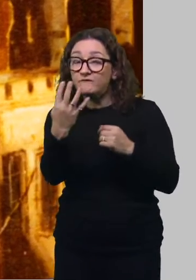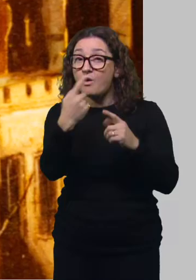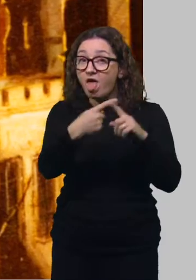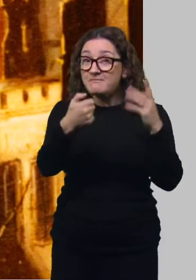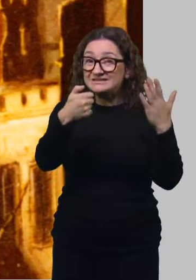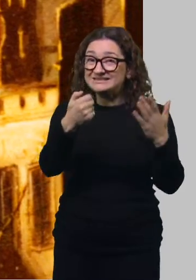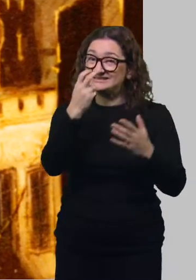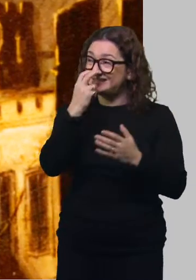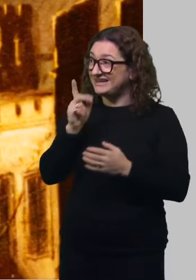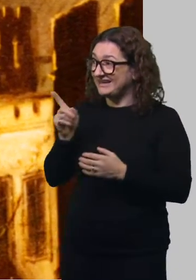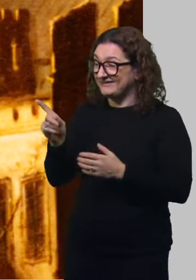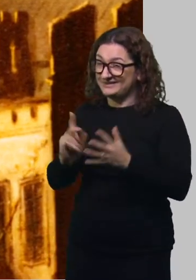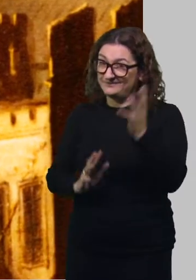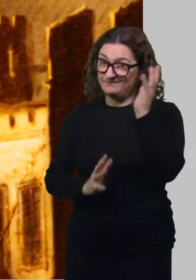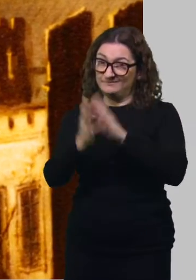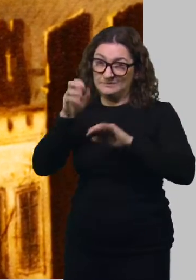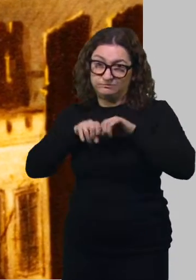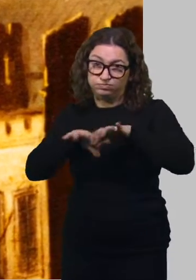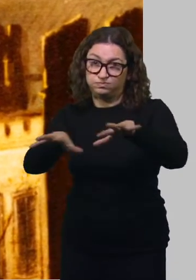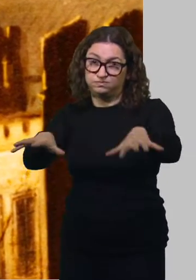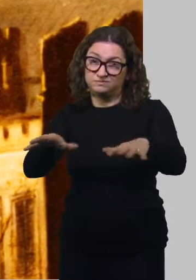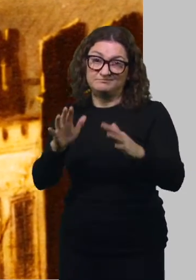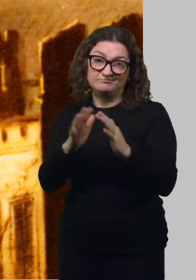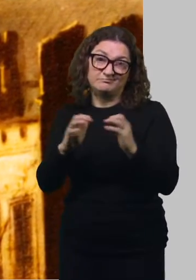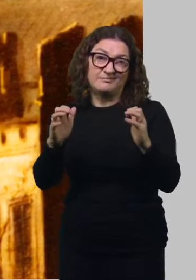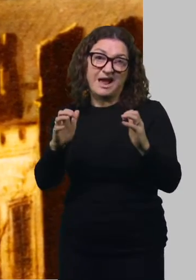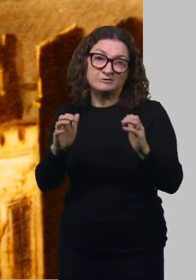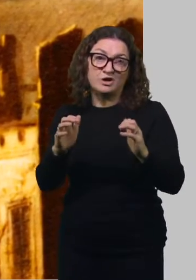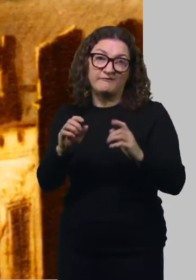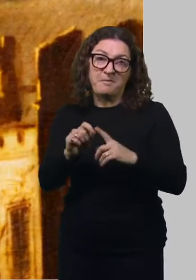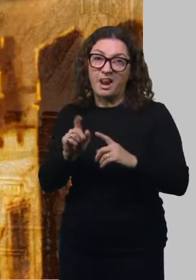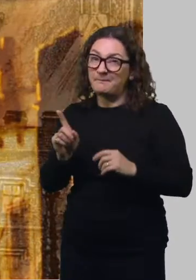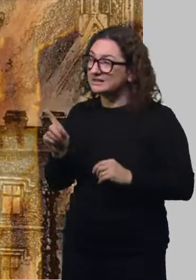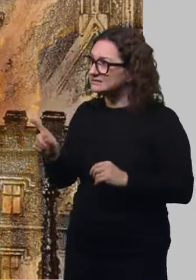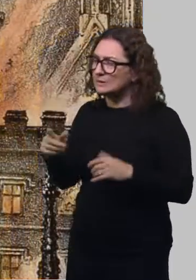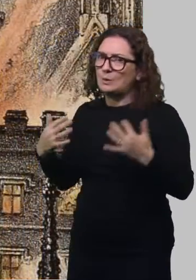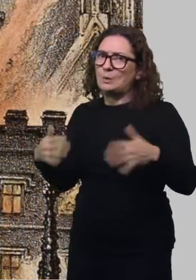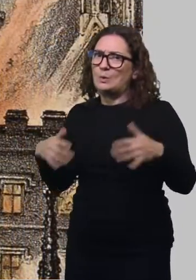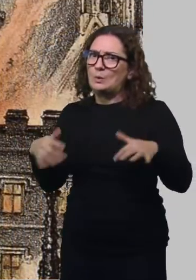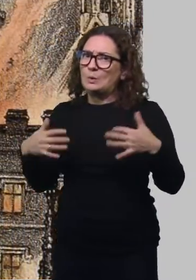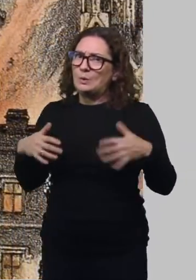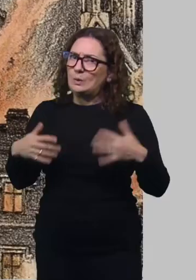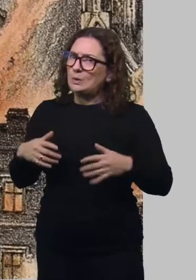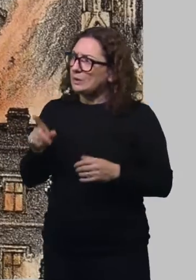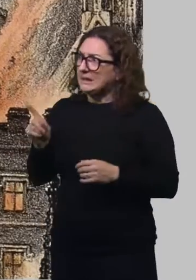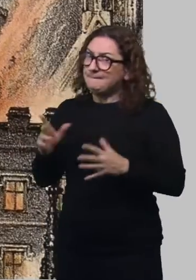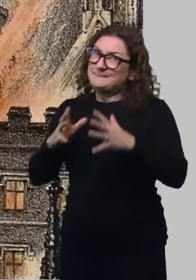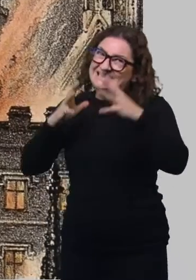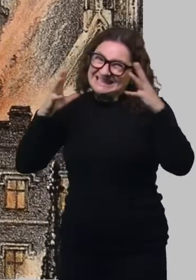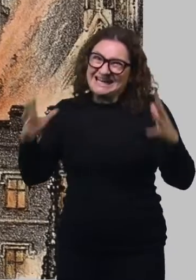exploded through the roof of the Houses of Parliament. The scale of the fire was enormous, the biggest in London since the Great Fire